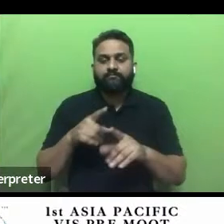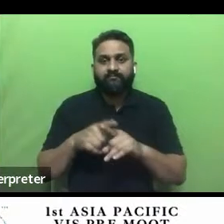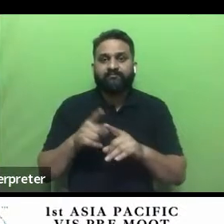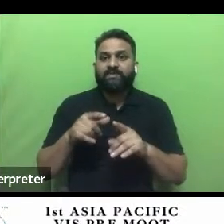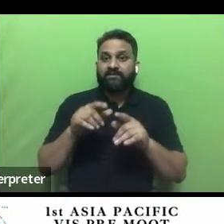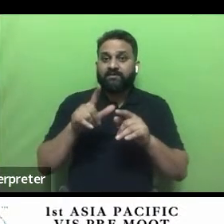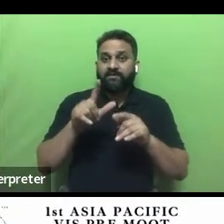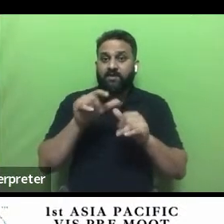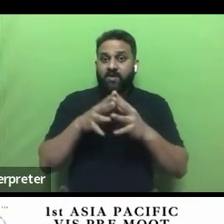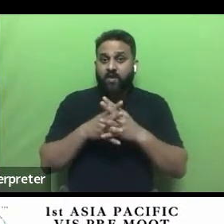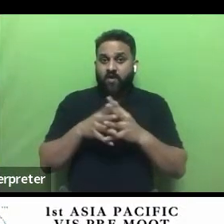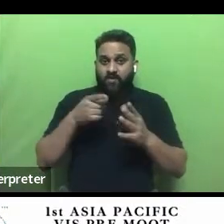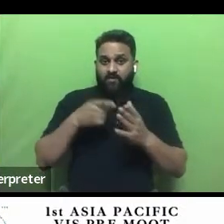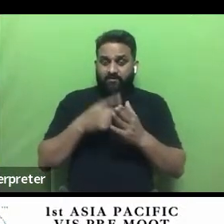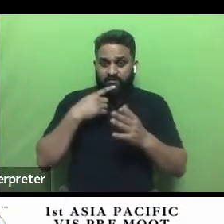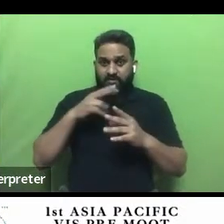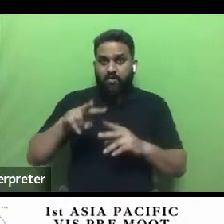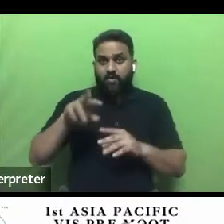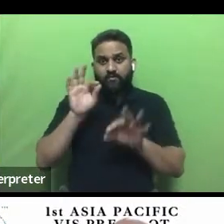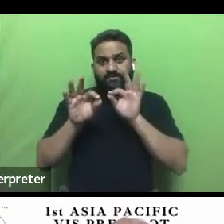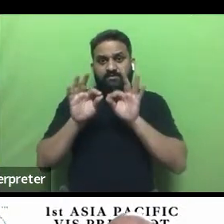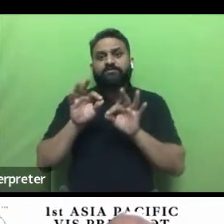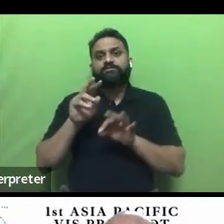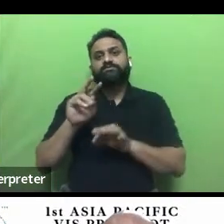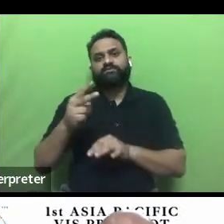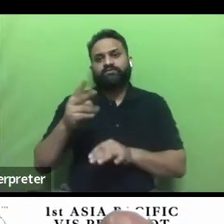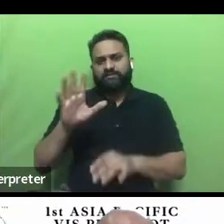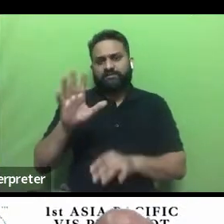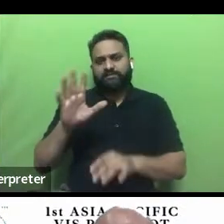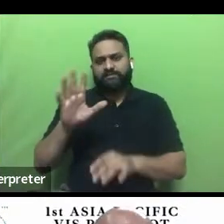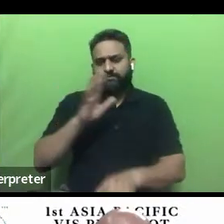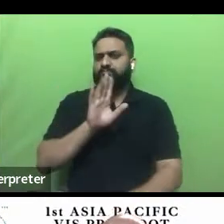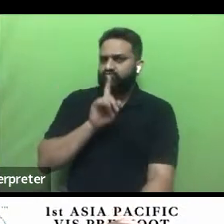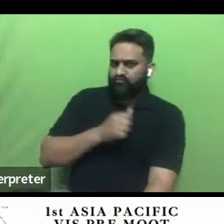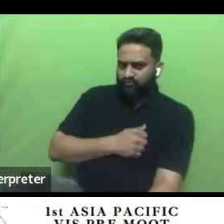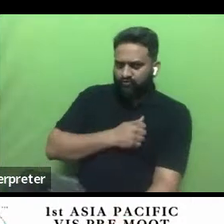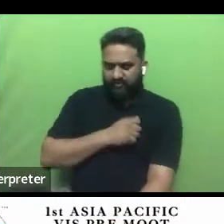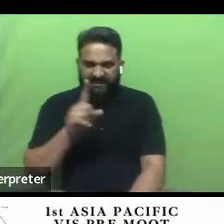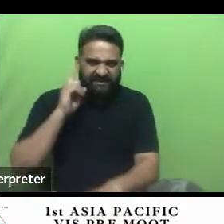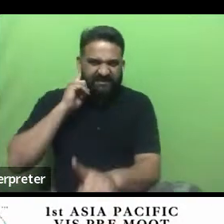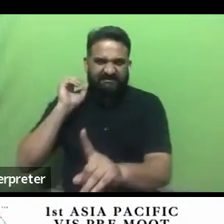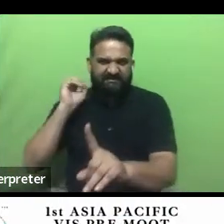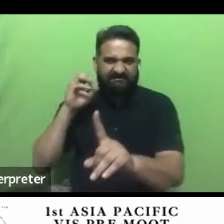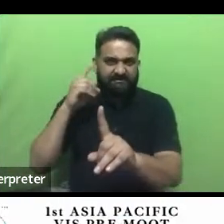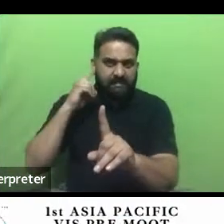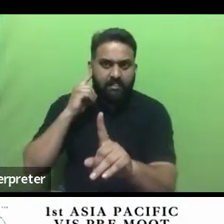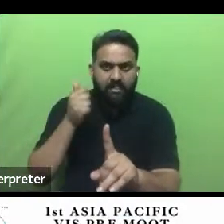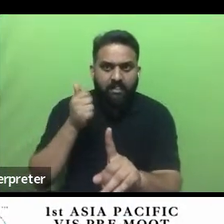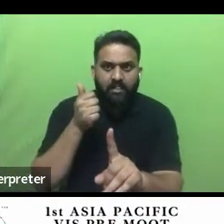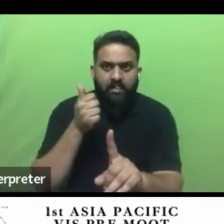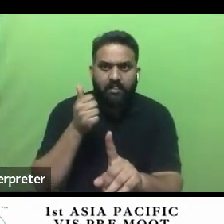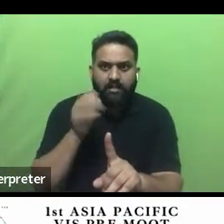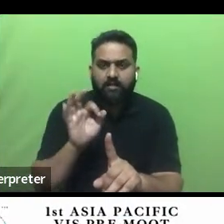under option 2, I apologize for the background. Am I audible?